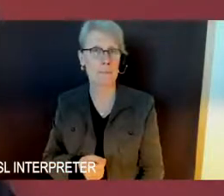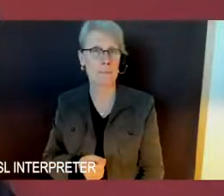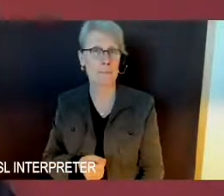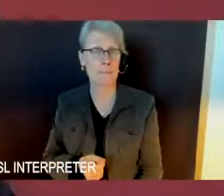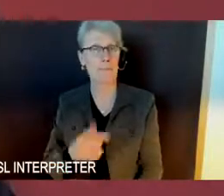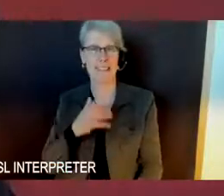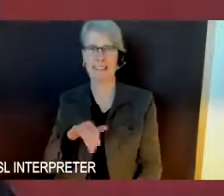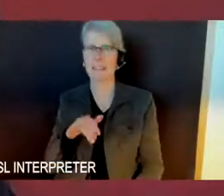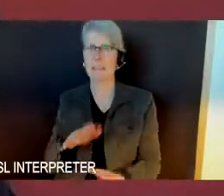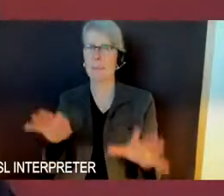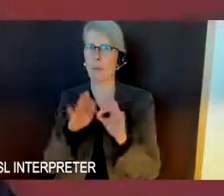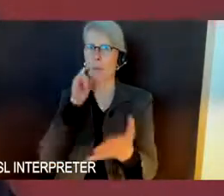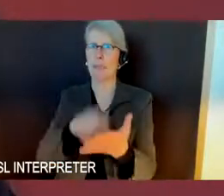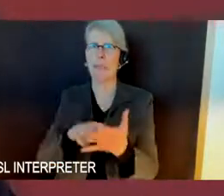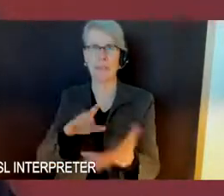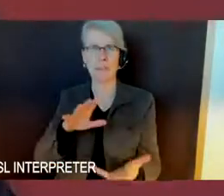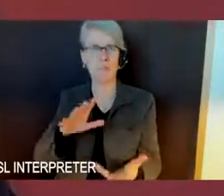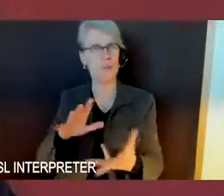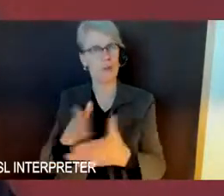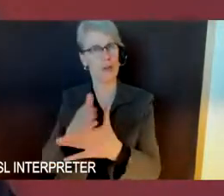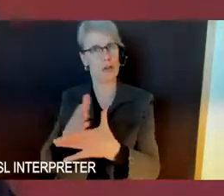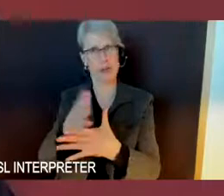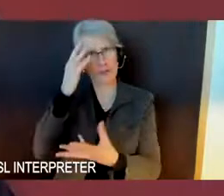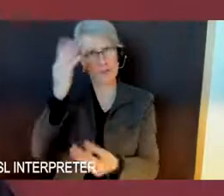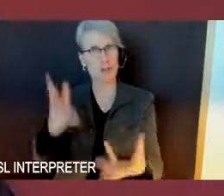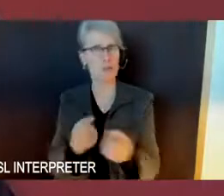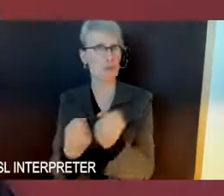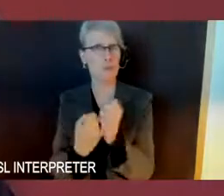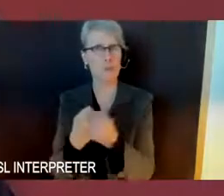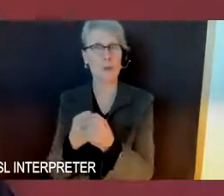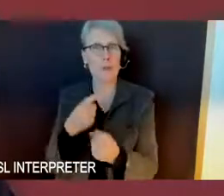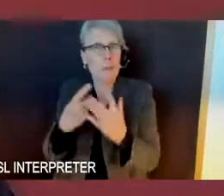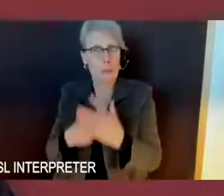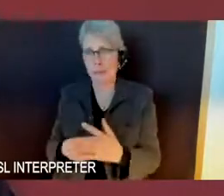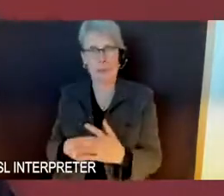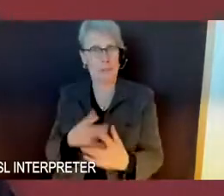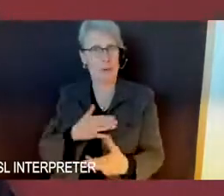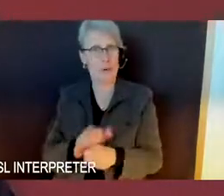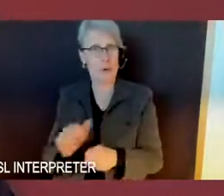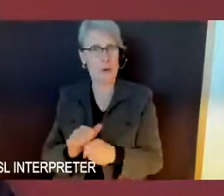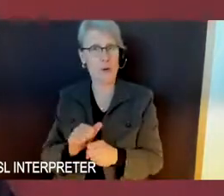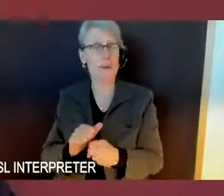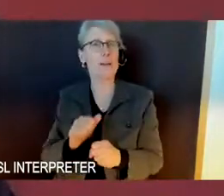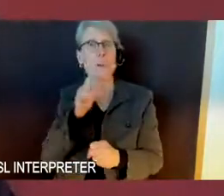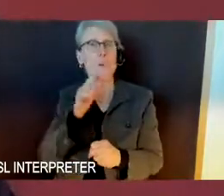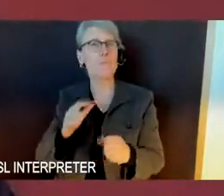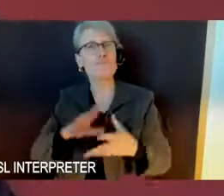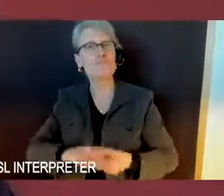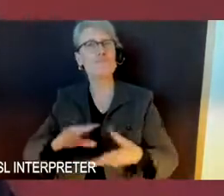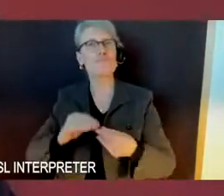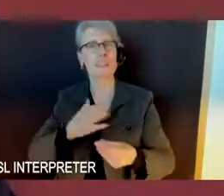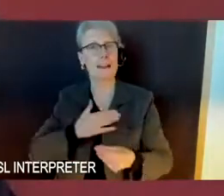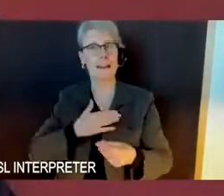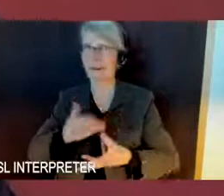of the most important shifts, is because when I started my work, I allowed my story